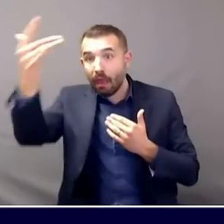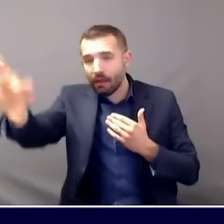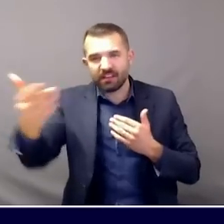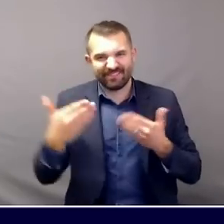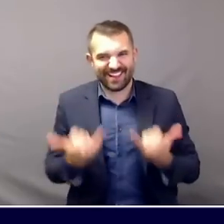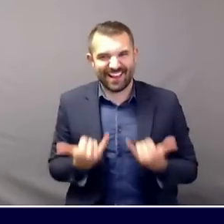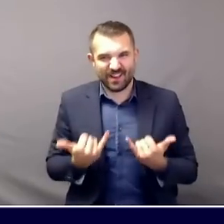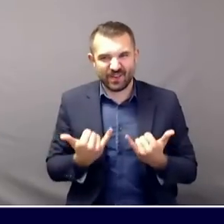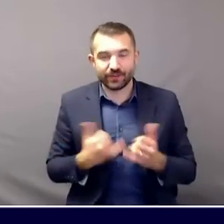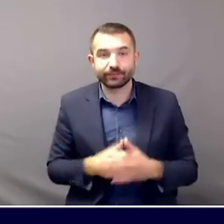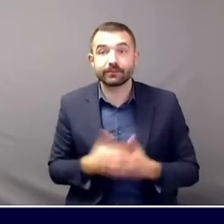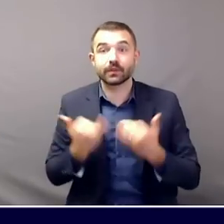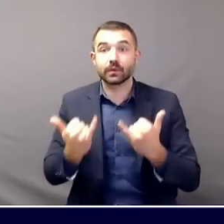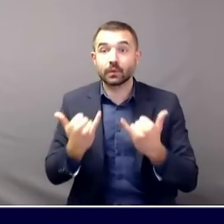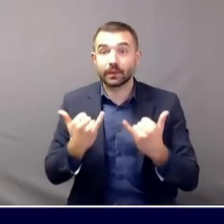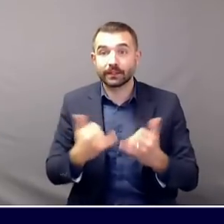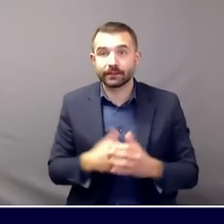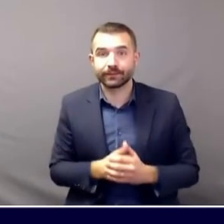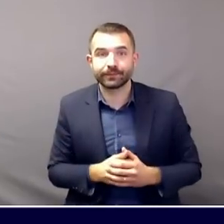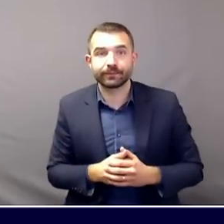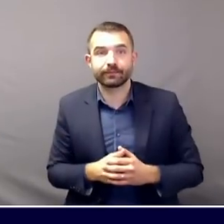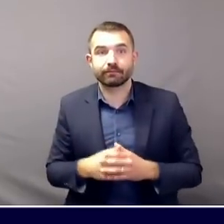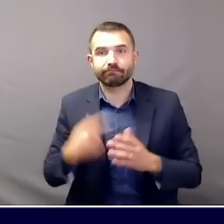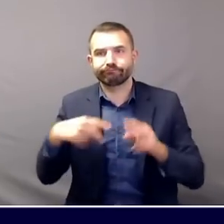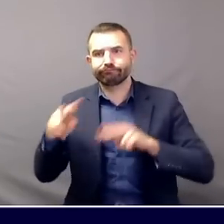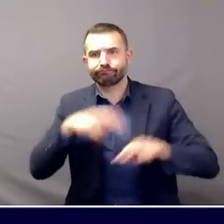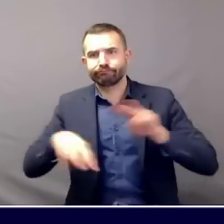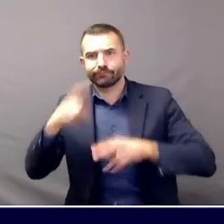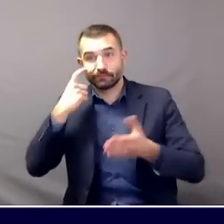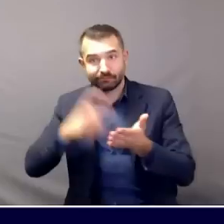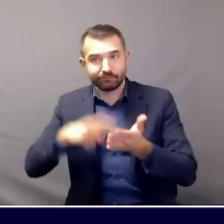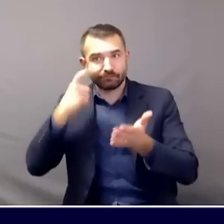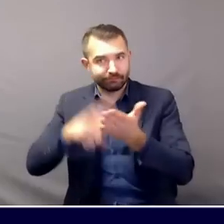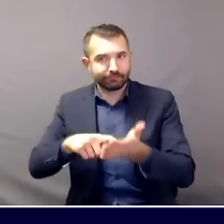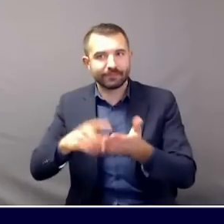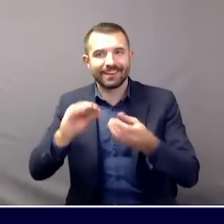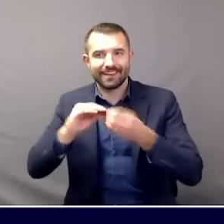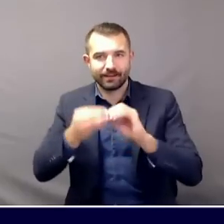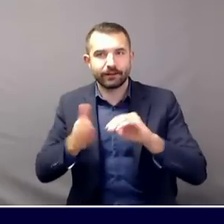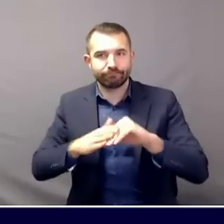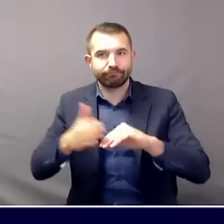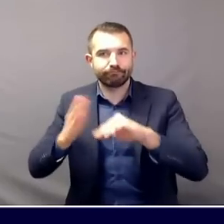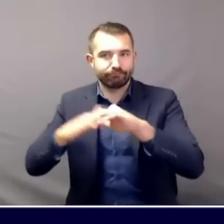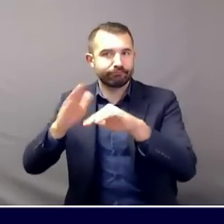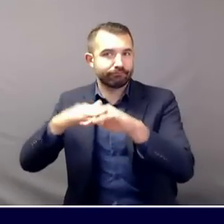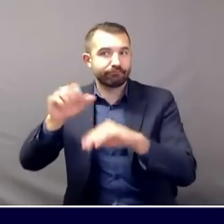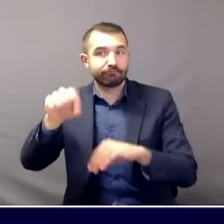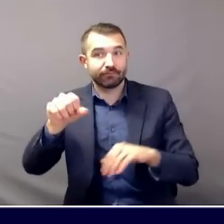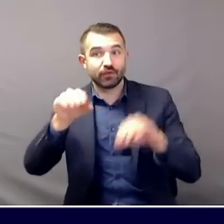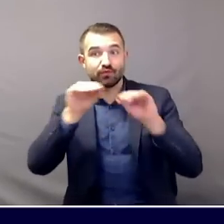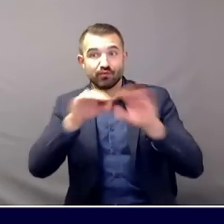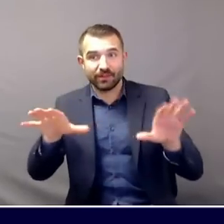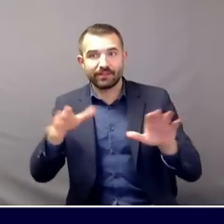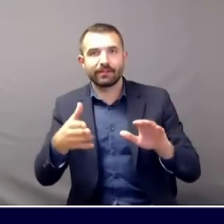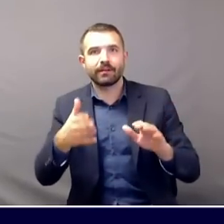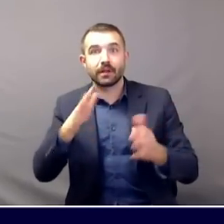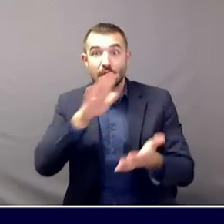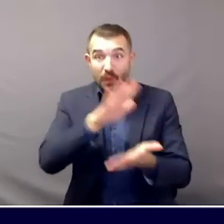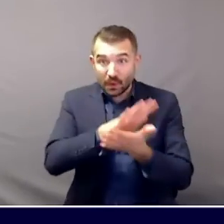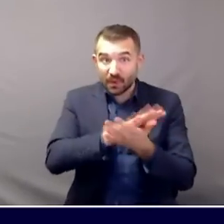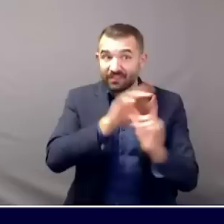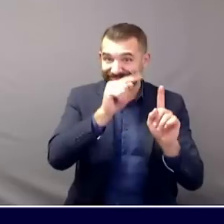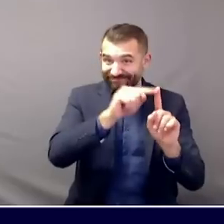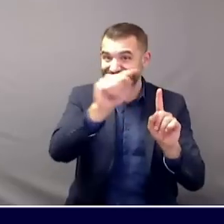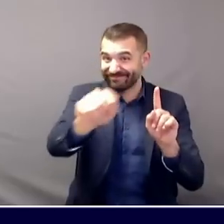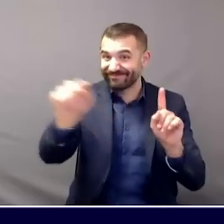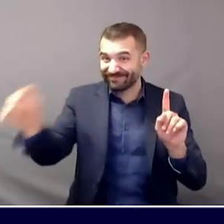now, although there have been increasing numbers of cases and indeed even outbreaks in schools, the outbreak is really